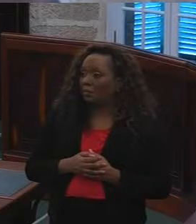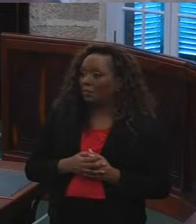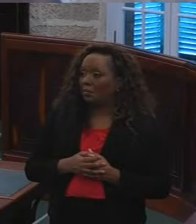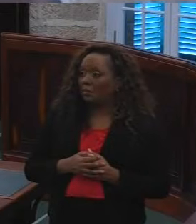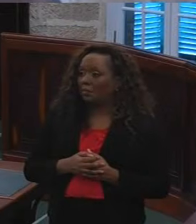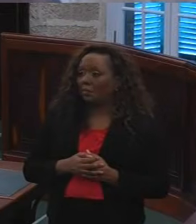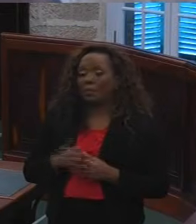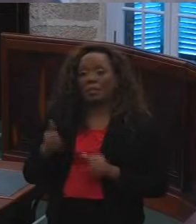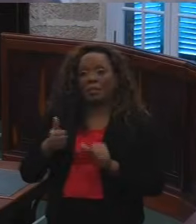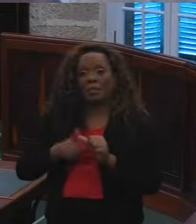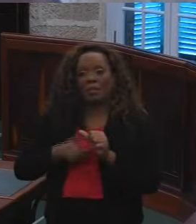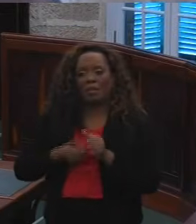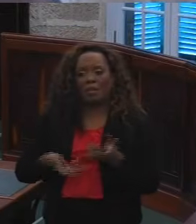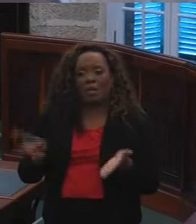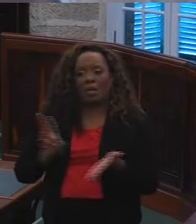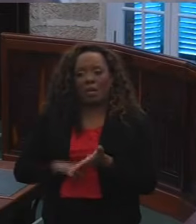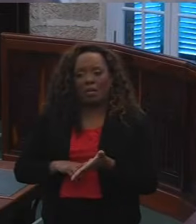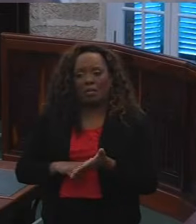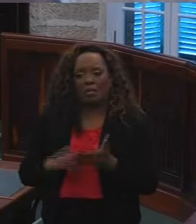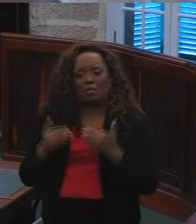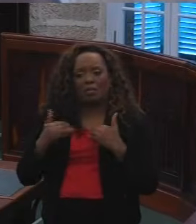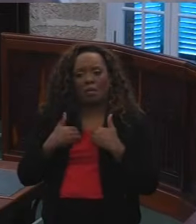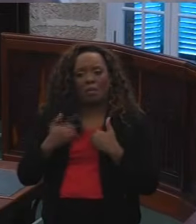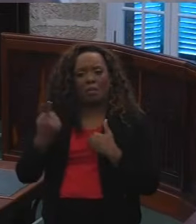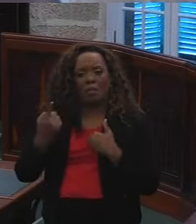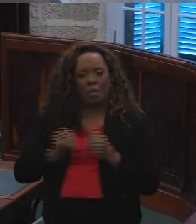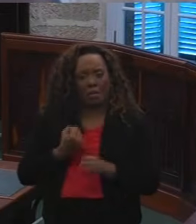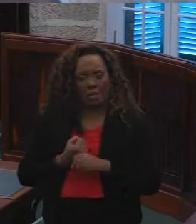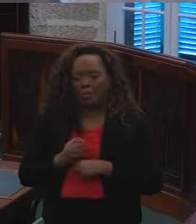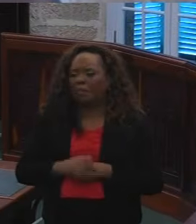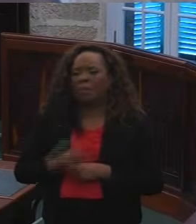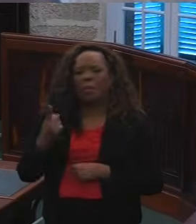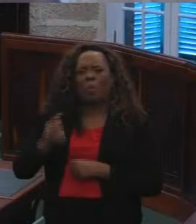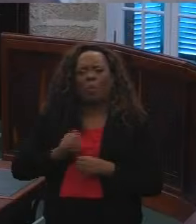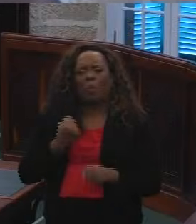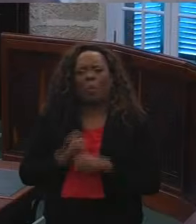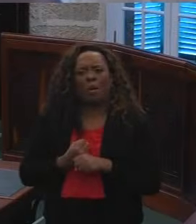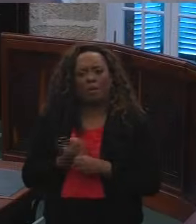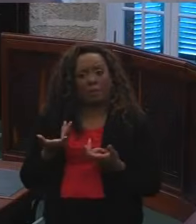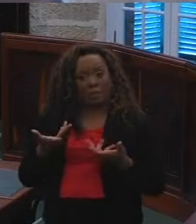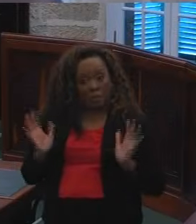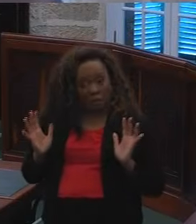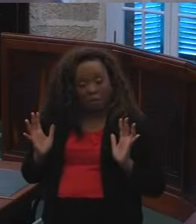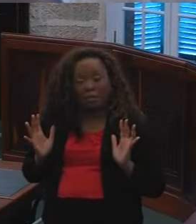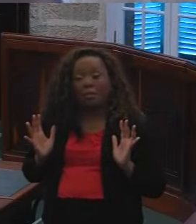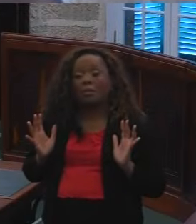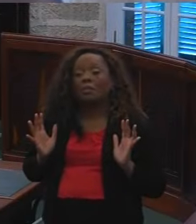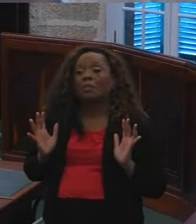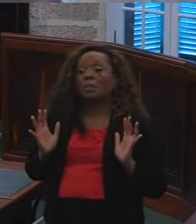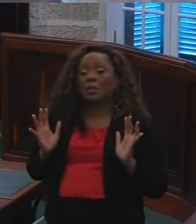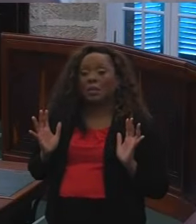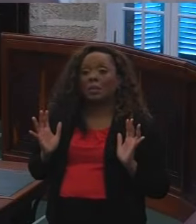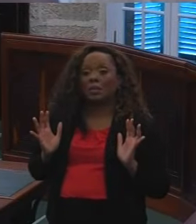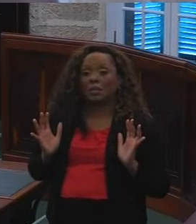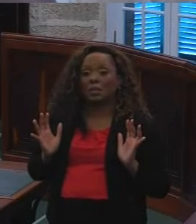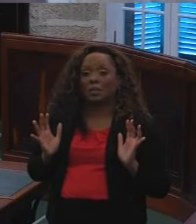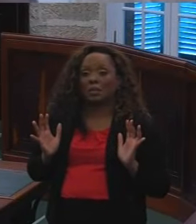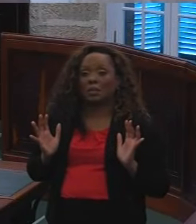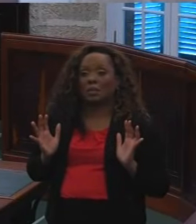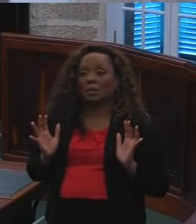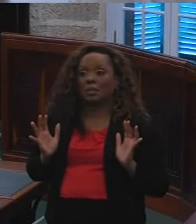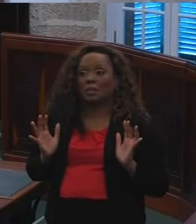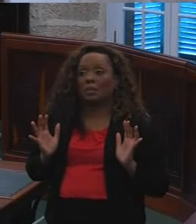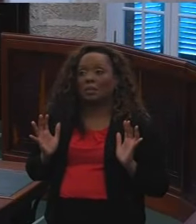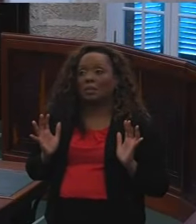contract is given for a year for you to operate the facility, after that year has passed, you are asked